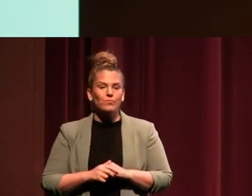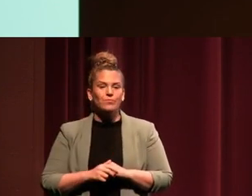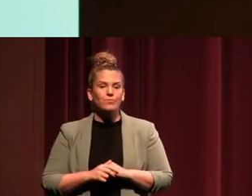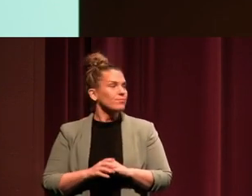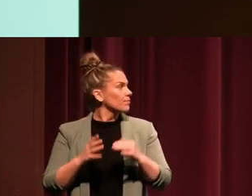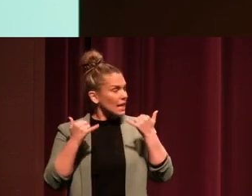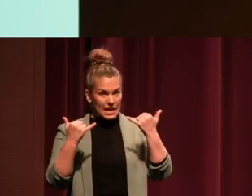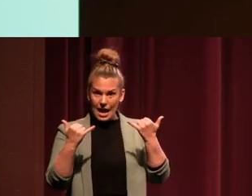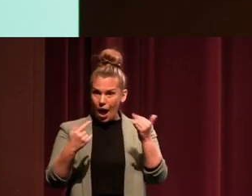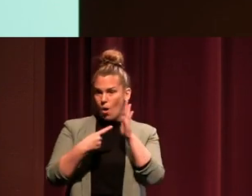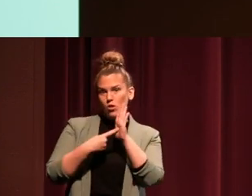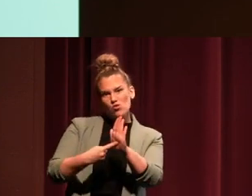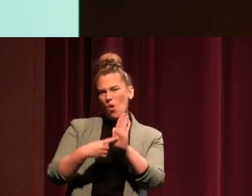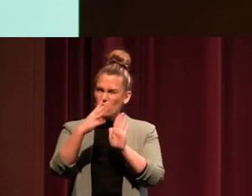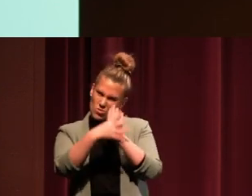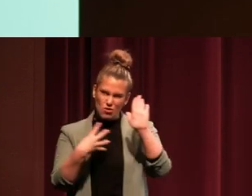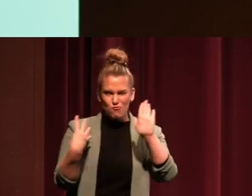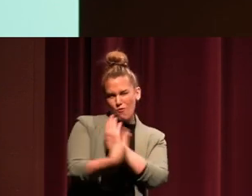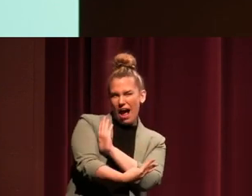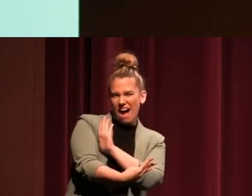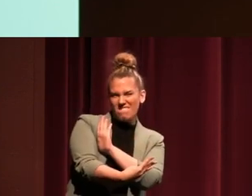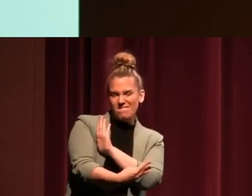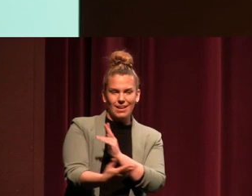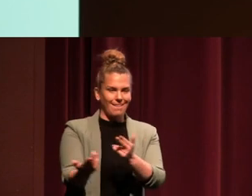And now I'm going to show you the graph,